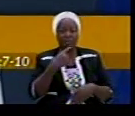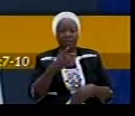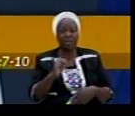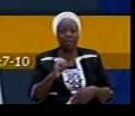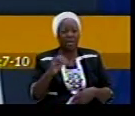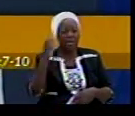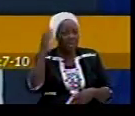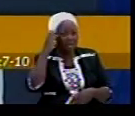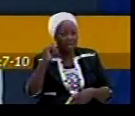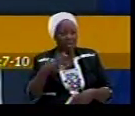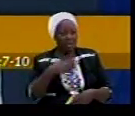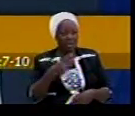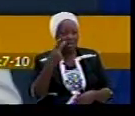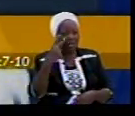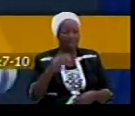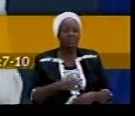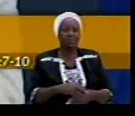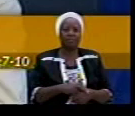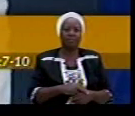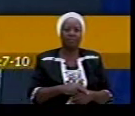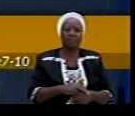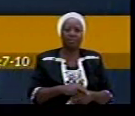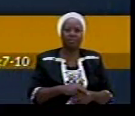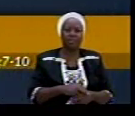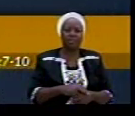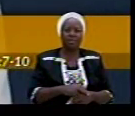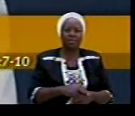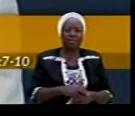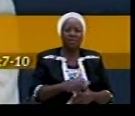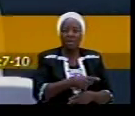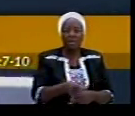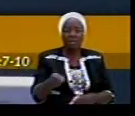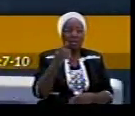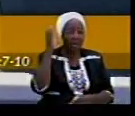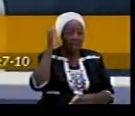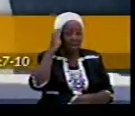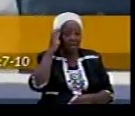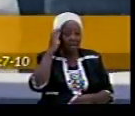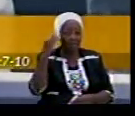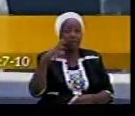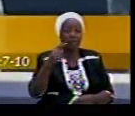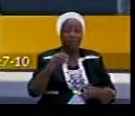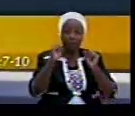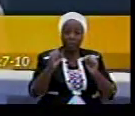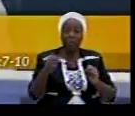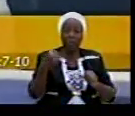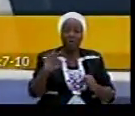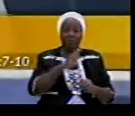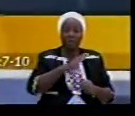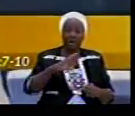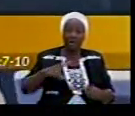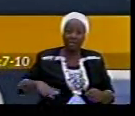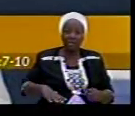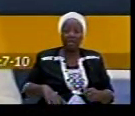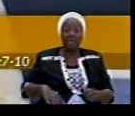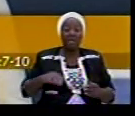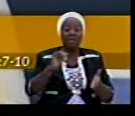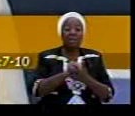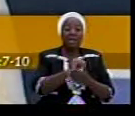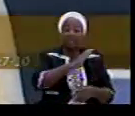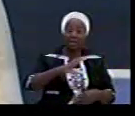and seeing. They heard of the power of Christ, that